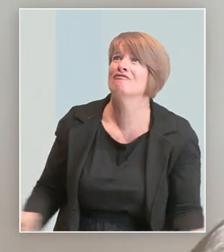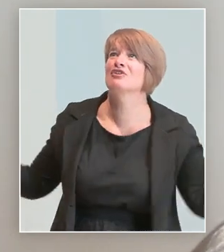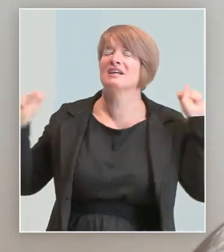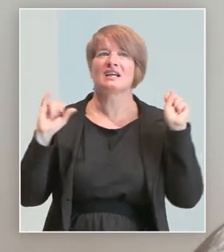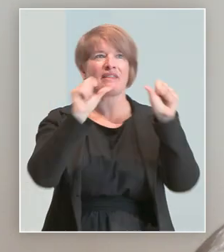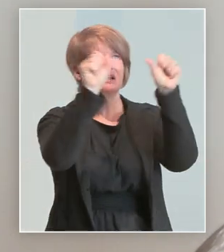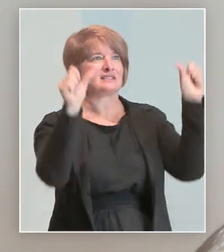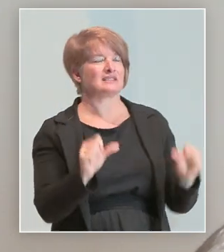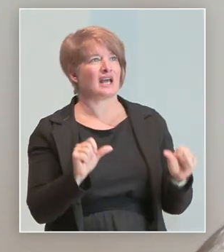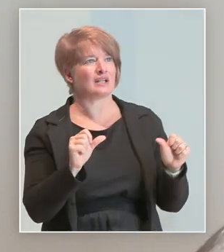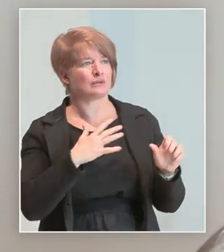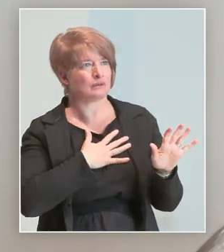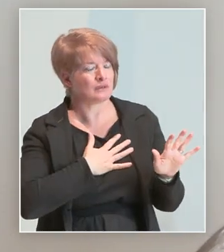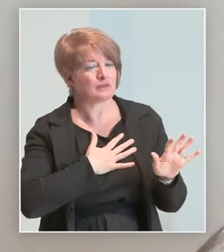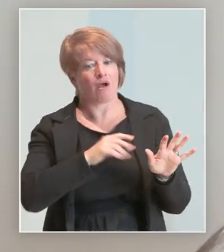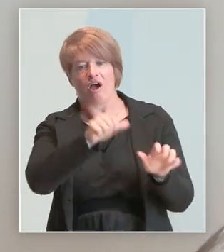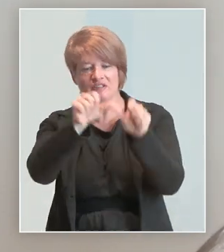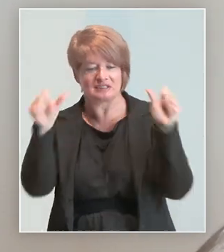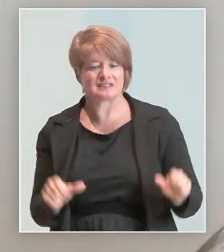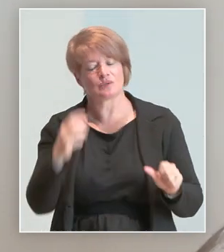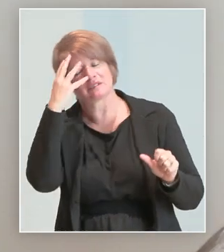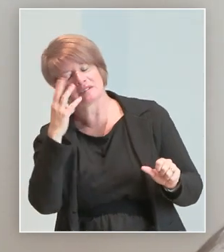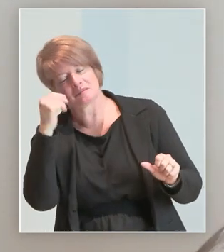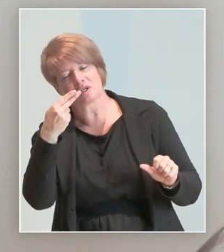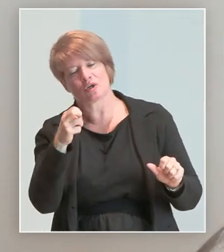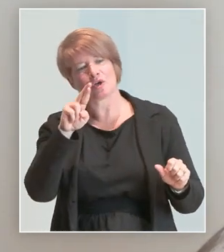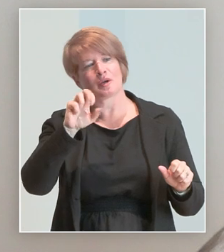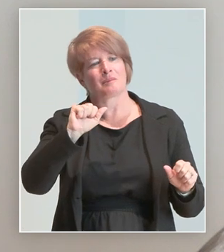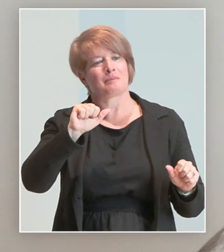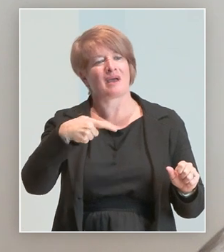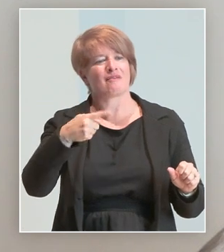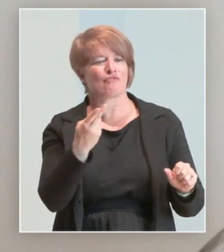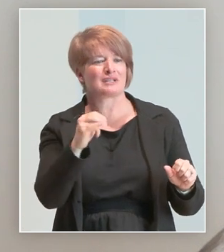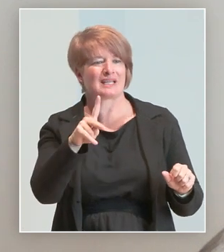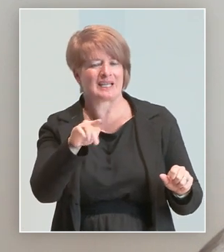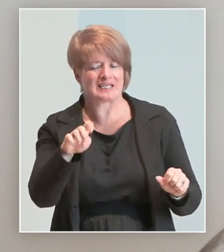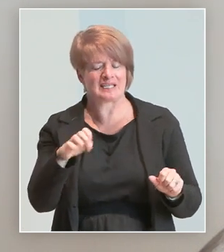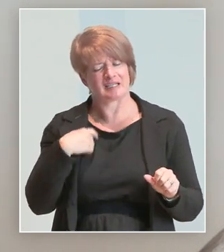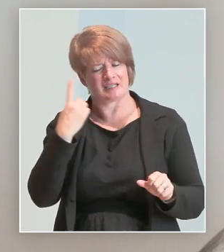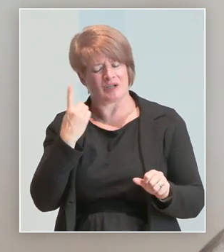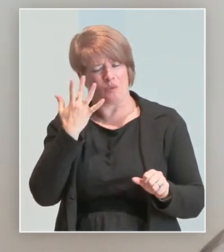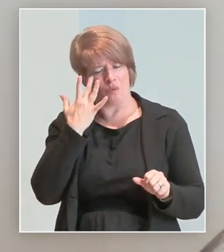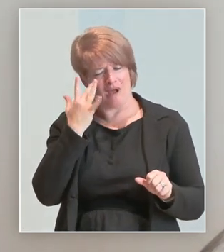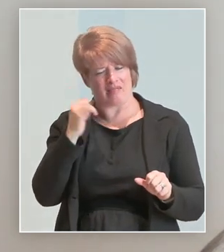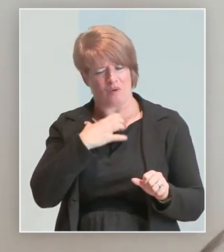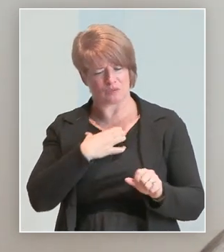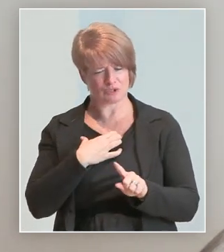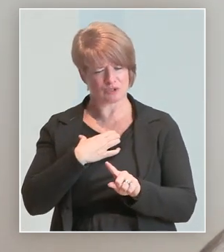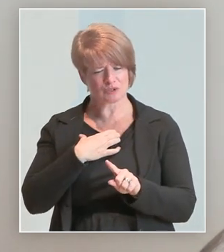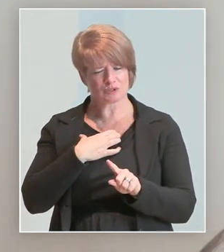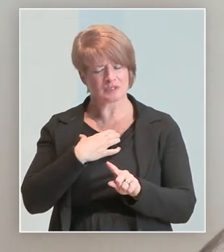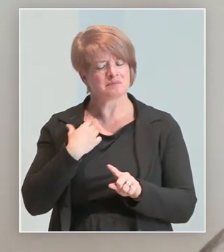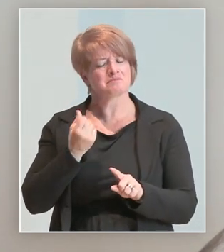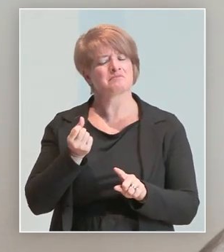statue of sleeping Hermaphrodite and wondering about why this wish and wondering about the taste of that kind of